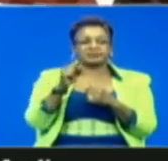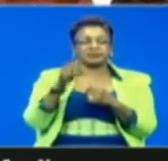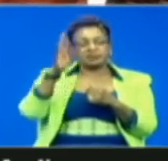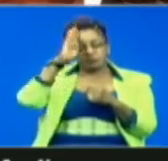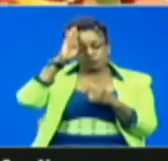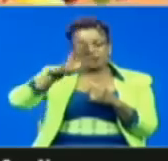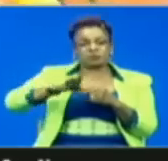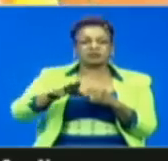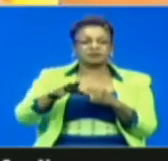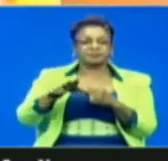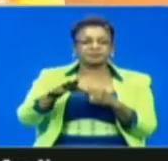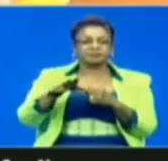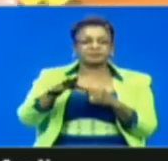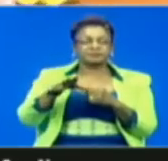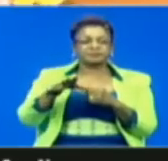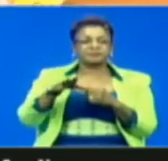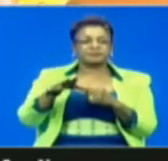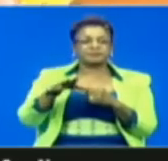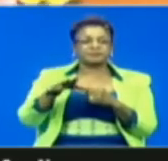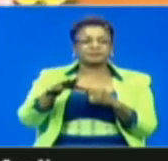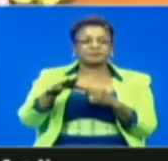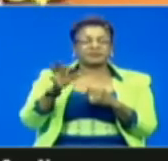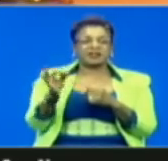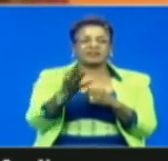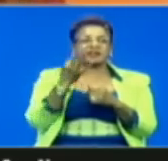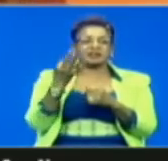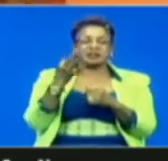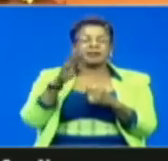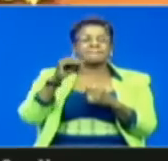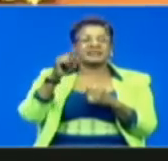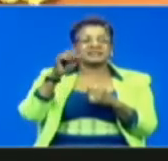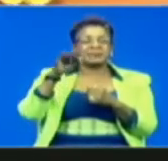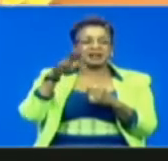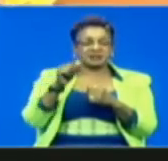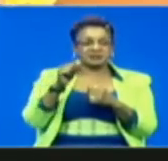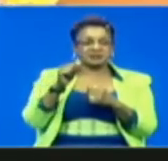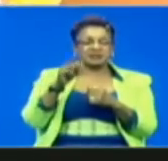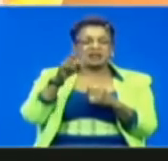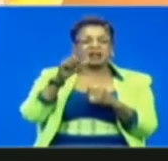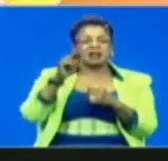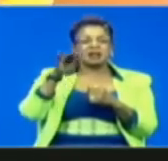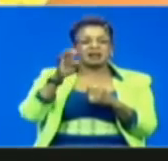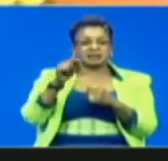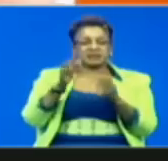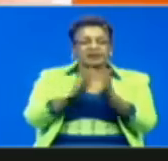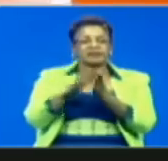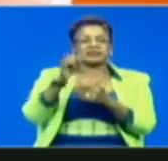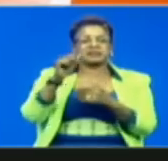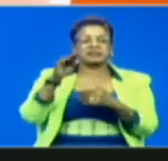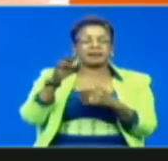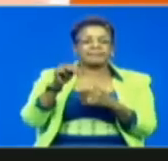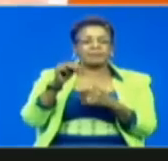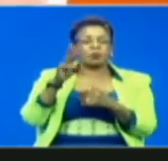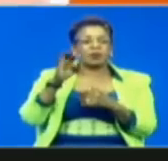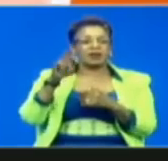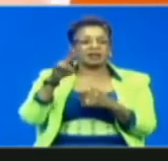Bungoma County. The three, Maximilian Wekesa, Lynette Wekesa and Sam Wekesa,